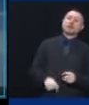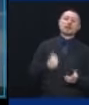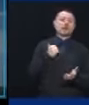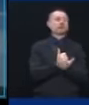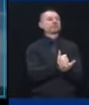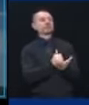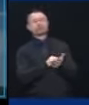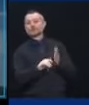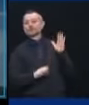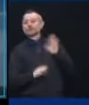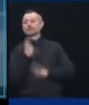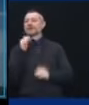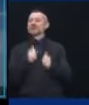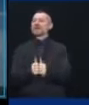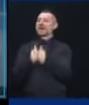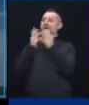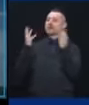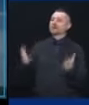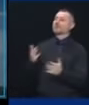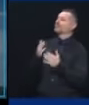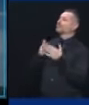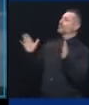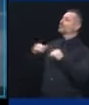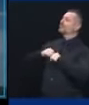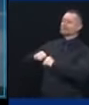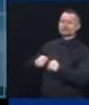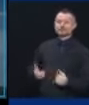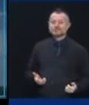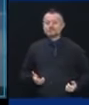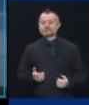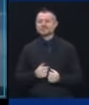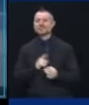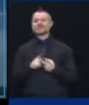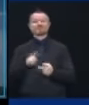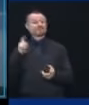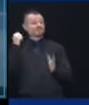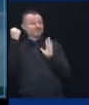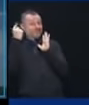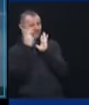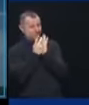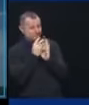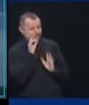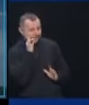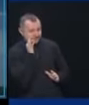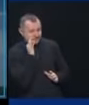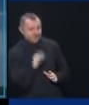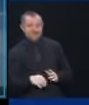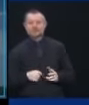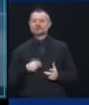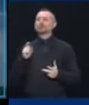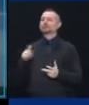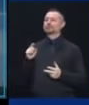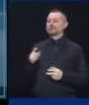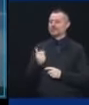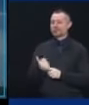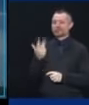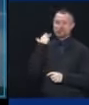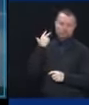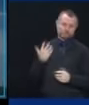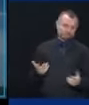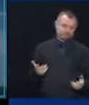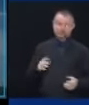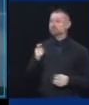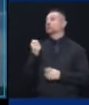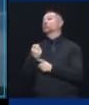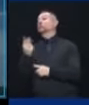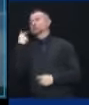cannabis, which should have been done 3 years ago and should have been done 2 years ago. It's